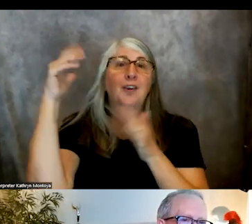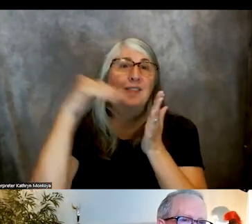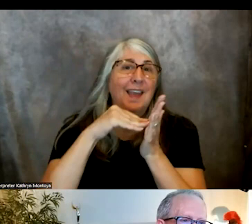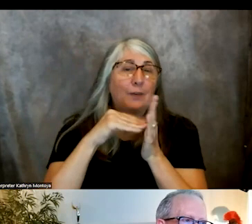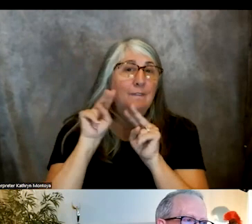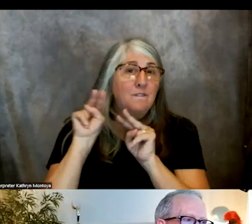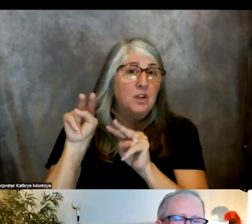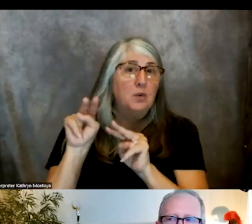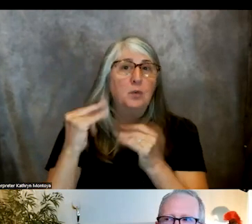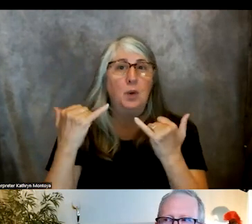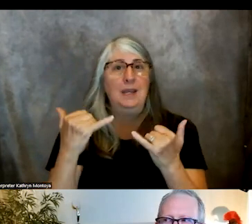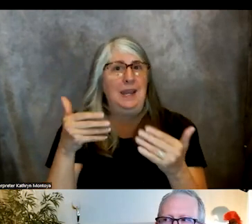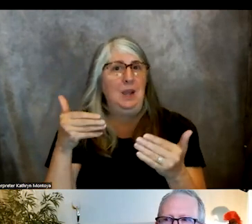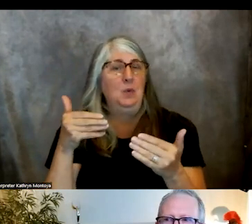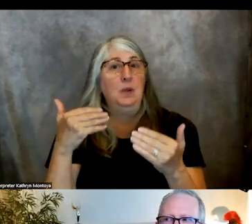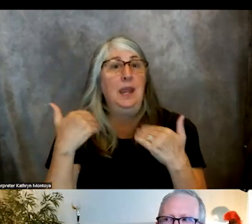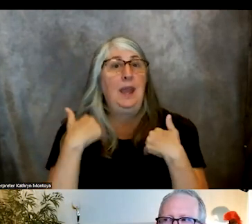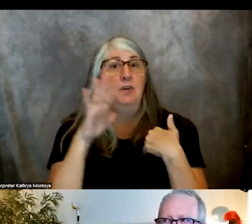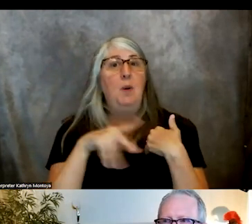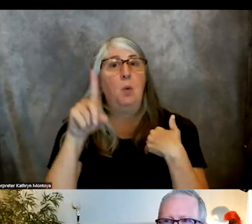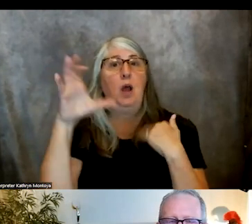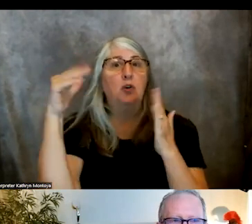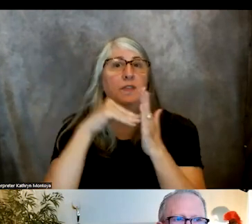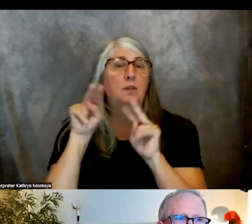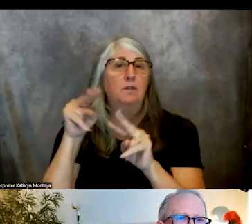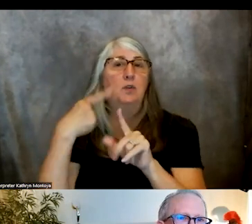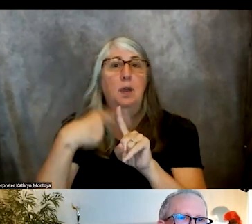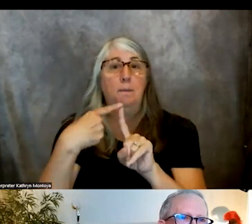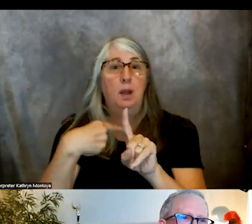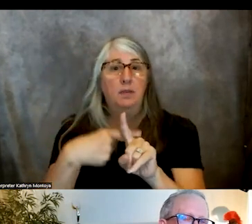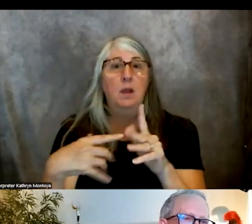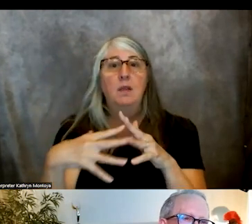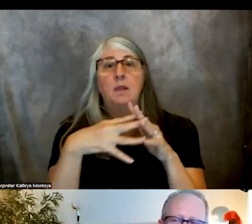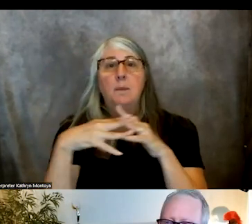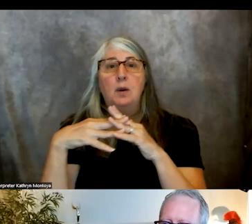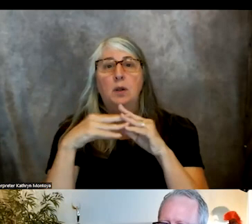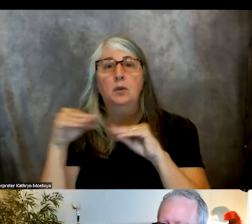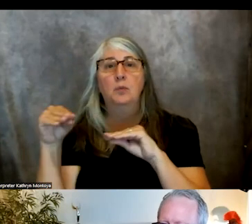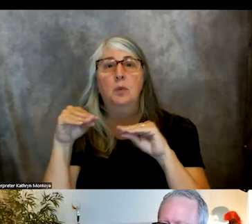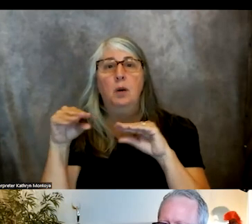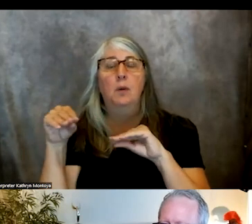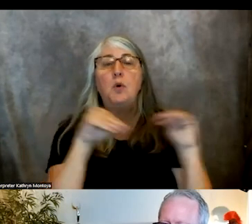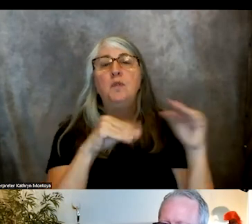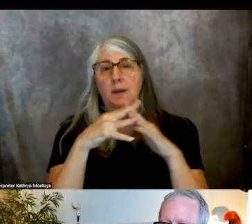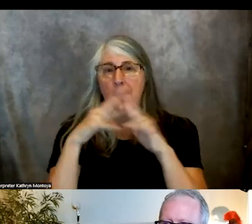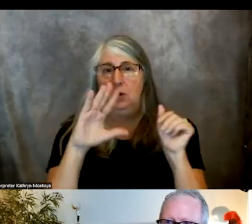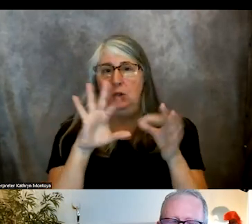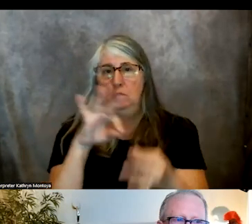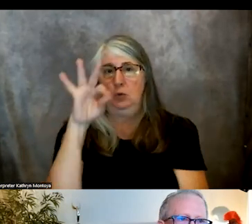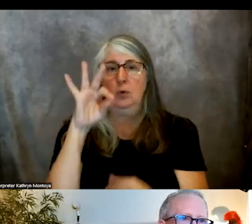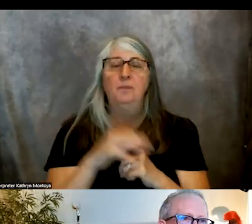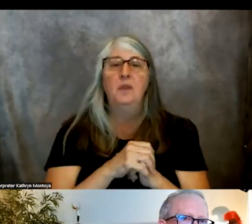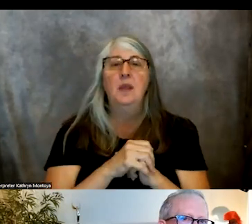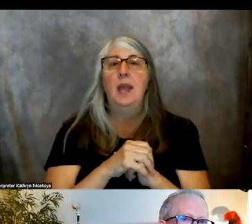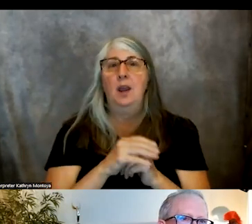about 100,000 views a month on the Moving America's Soul on Suicide. And our audacious goal is to break 1 million views